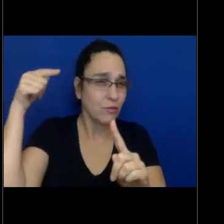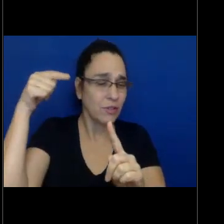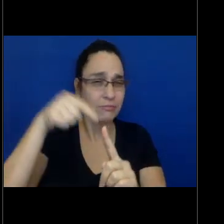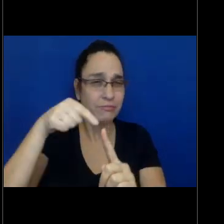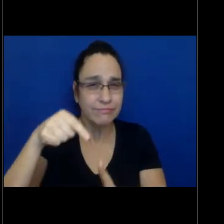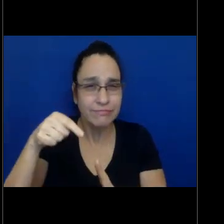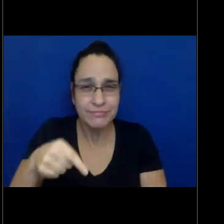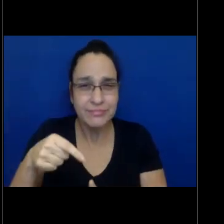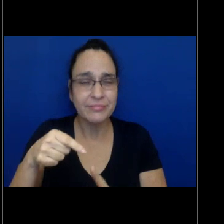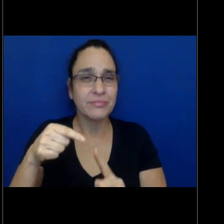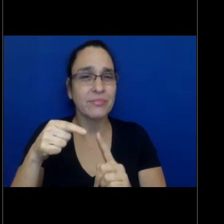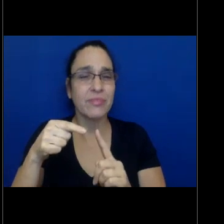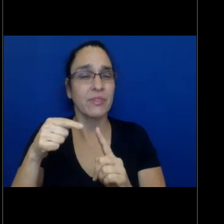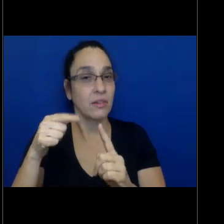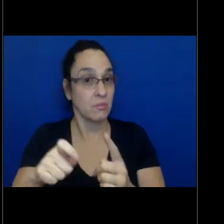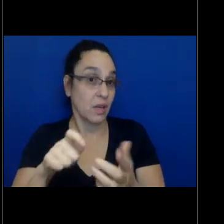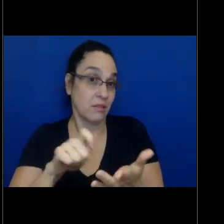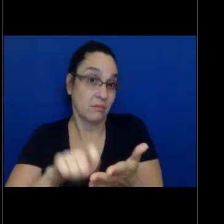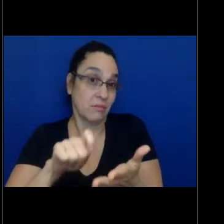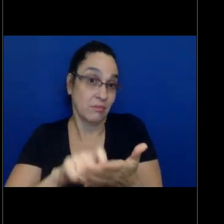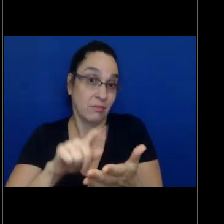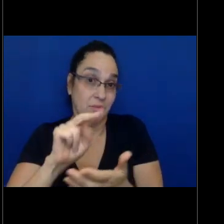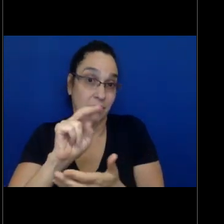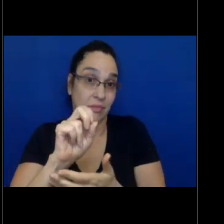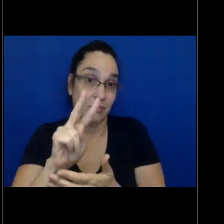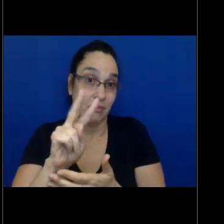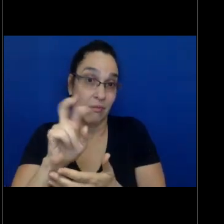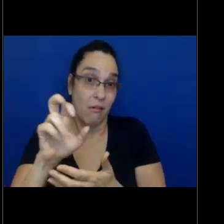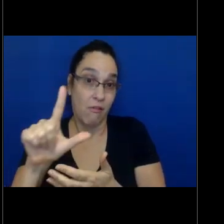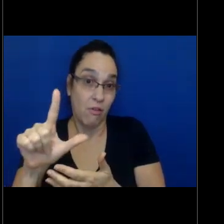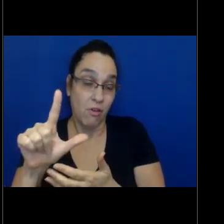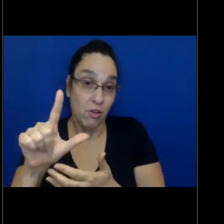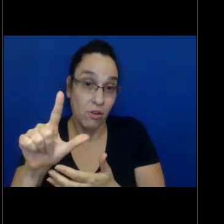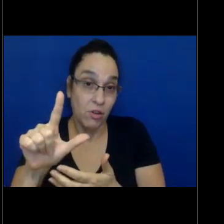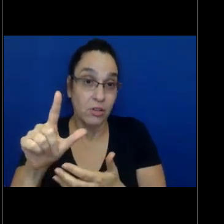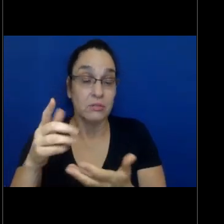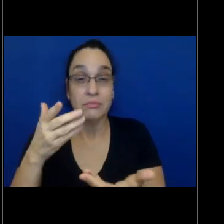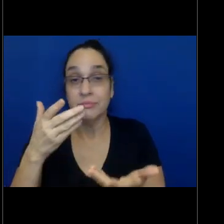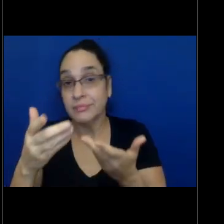the idea is sufficiently novel and you certainly would have trouble getting